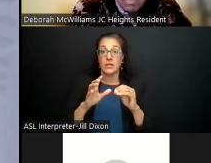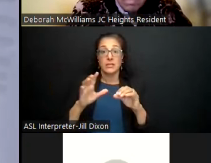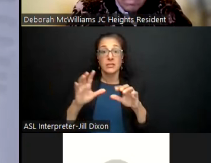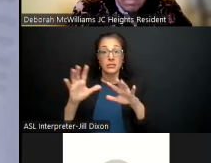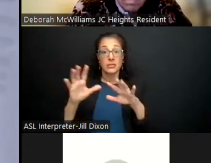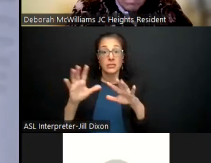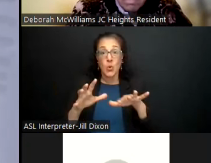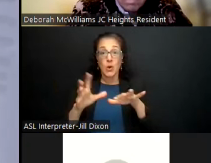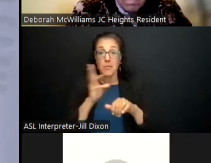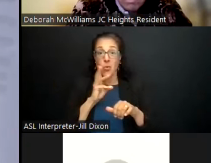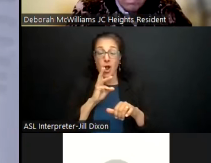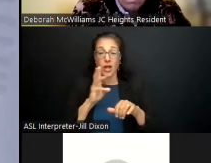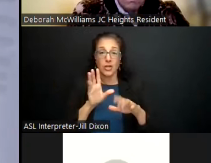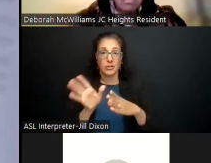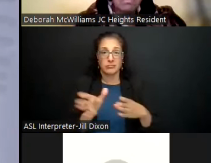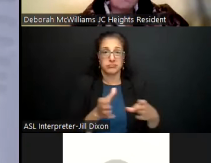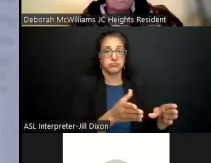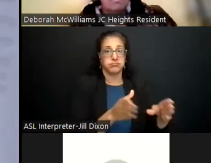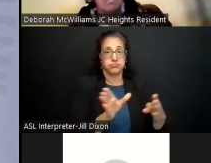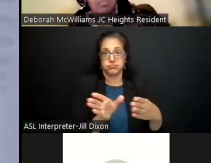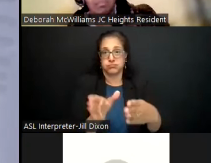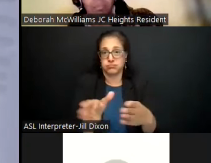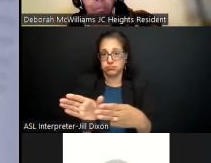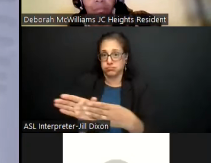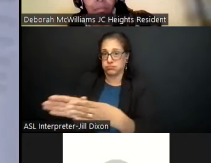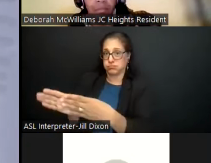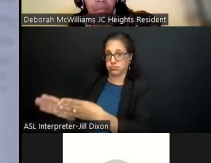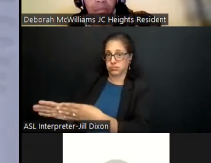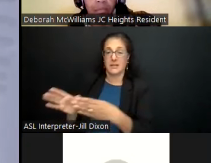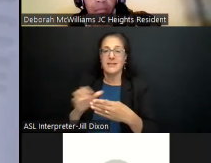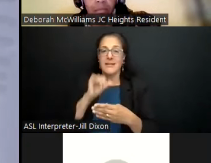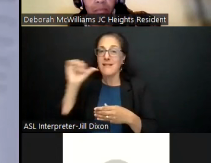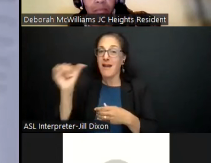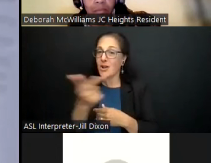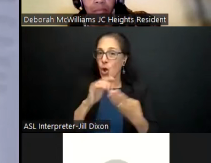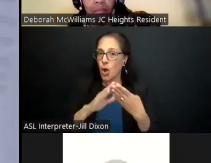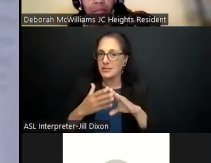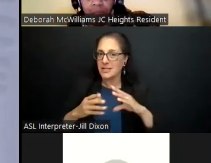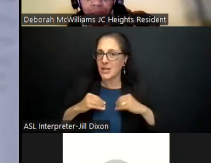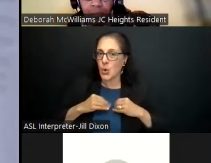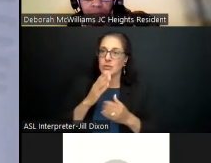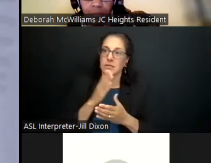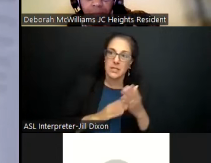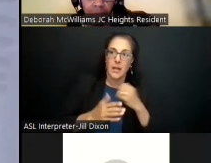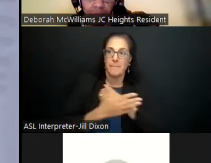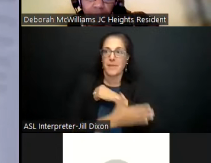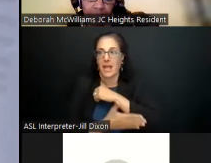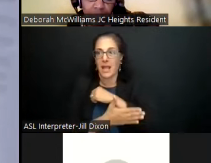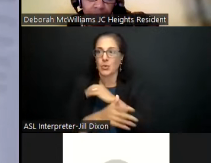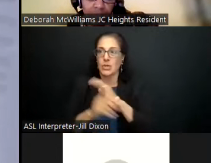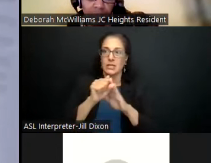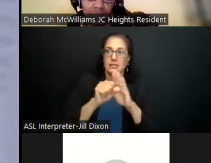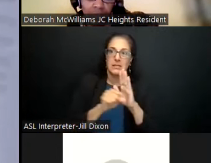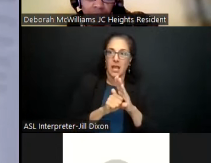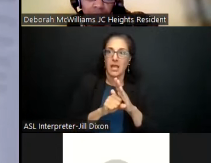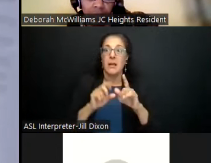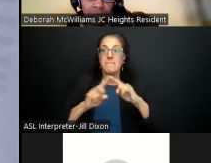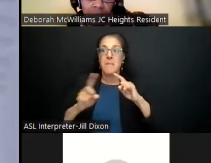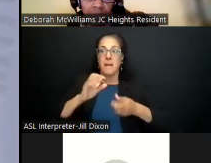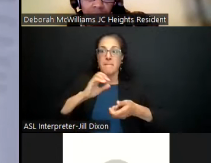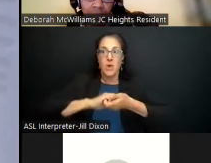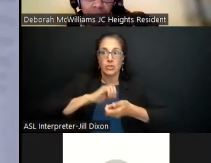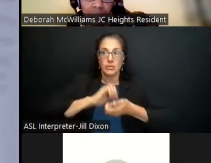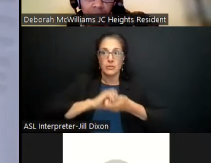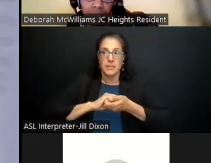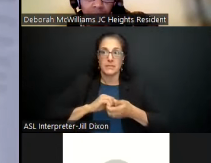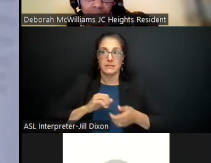again, through partnerships. Not all of these parks are city owned. There's also county and state parks within here. So partnerships not